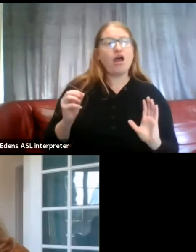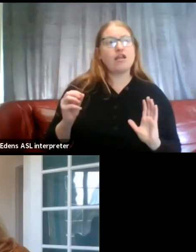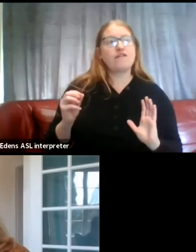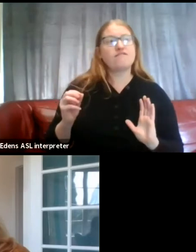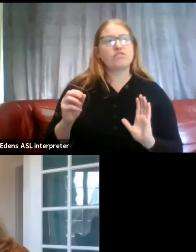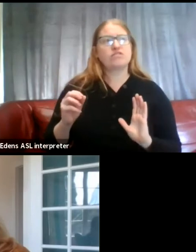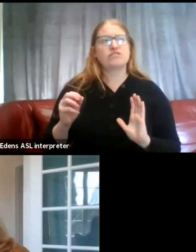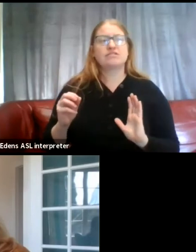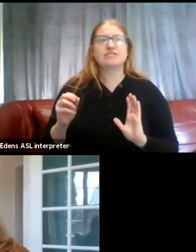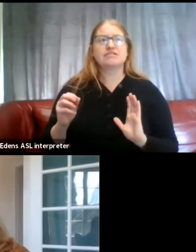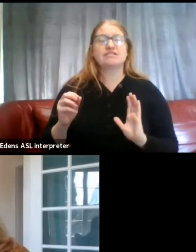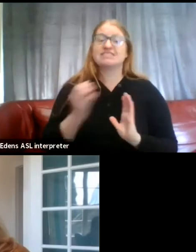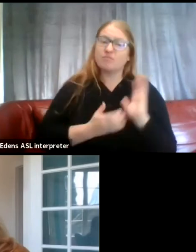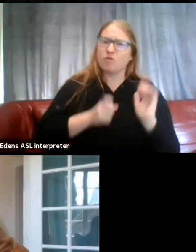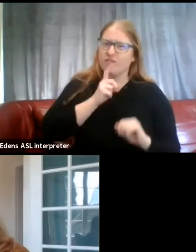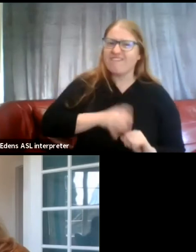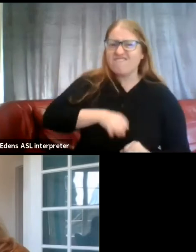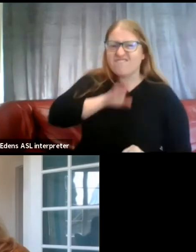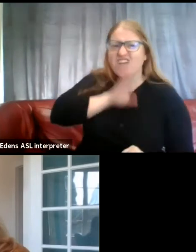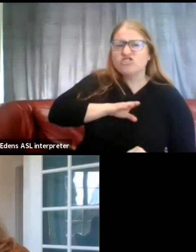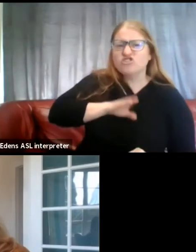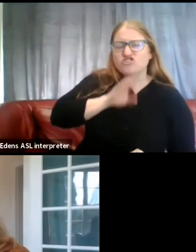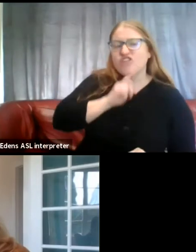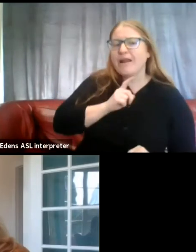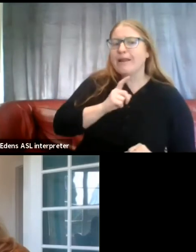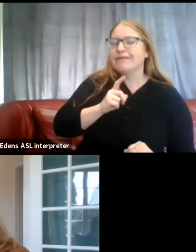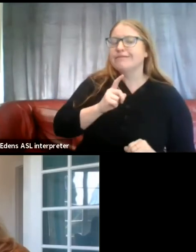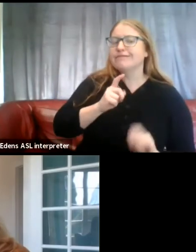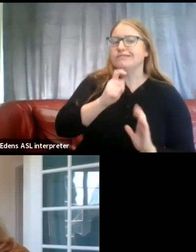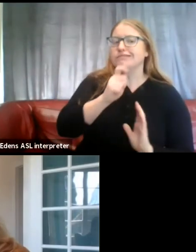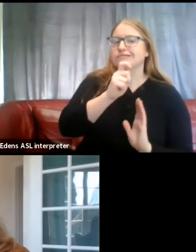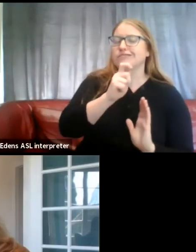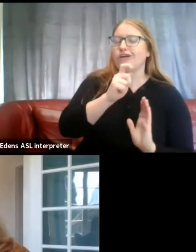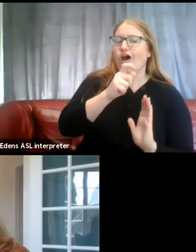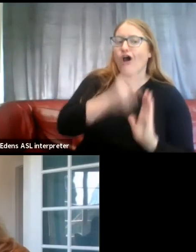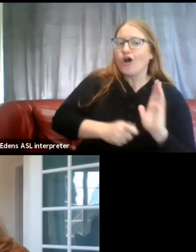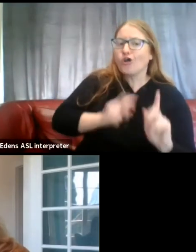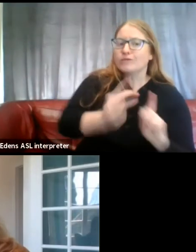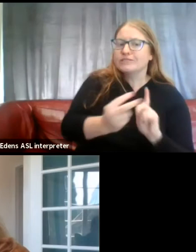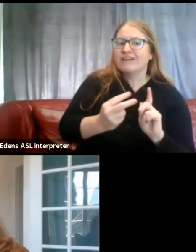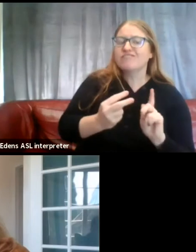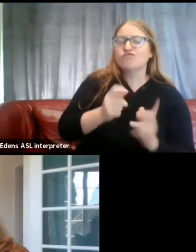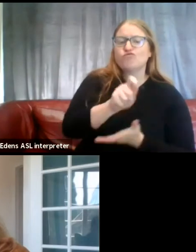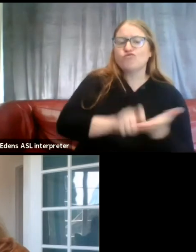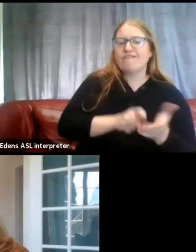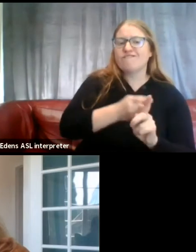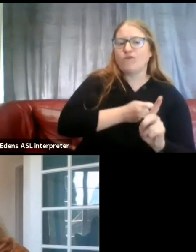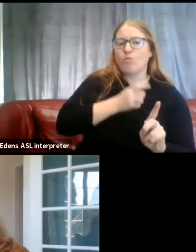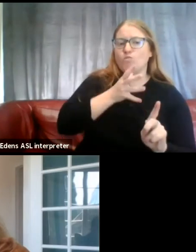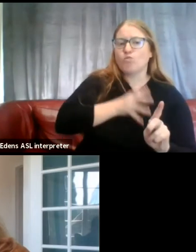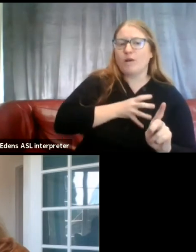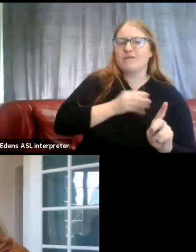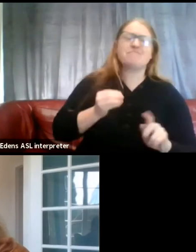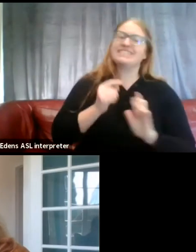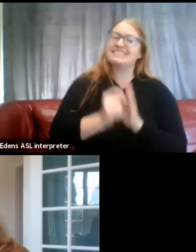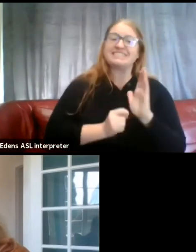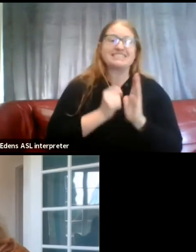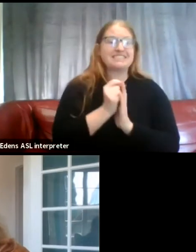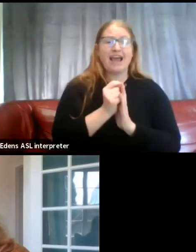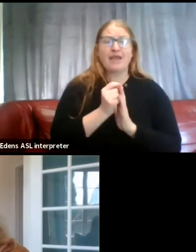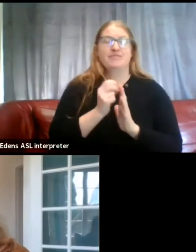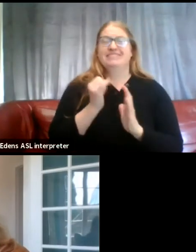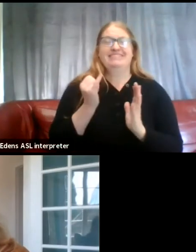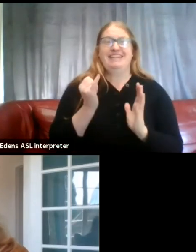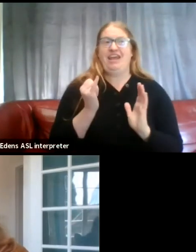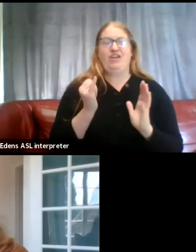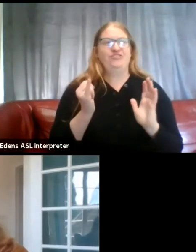frustrating pieces were written by women. So it's like, that's a while ago at this point. It feels like time is passing in such a warped way that it feels like it's decades ago, but